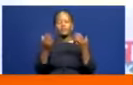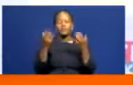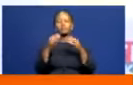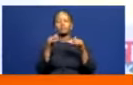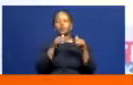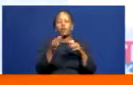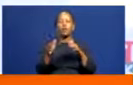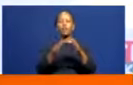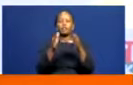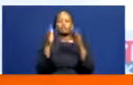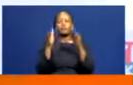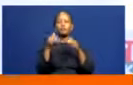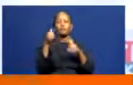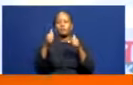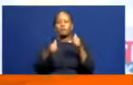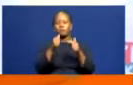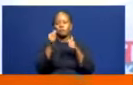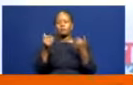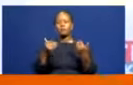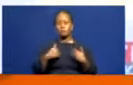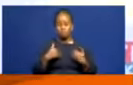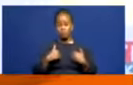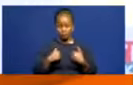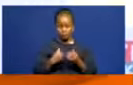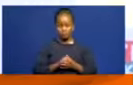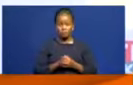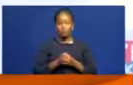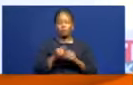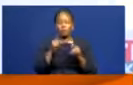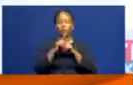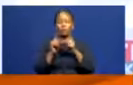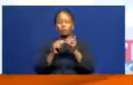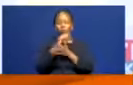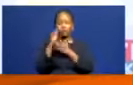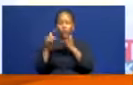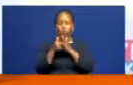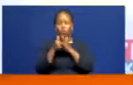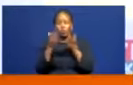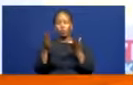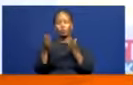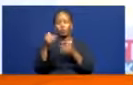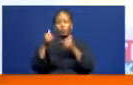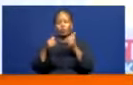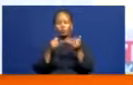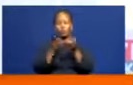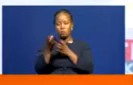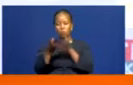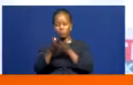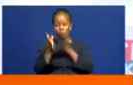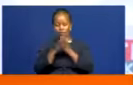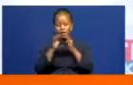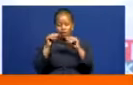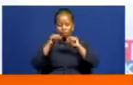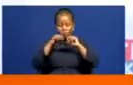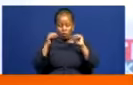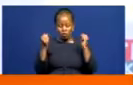opportunities for innovation, for entrepreneurship, and for social